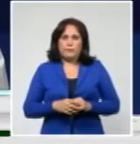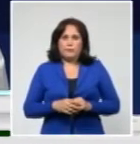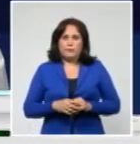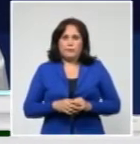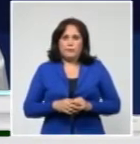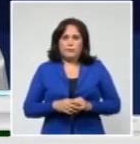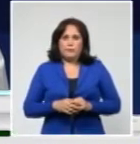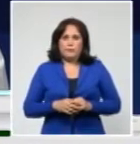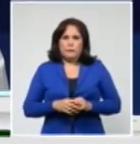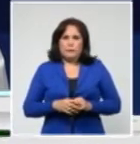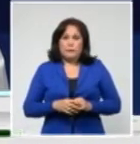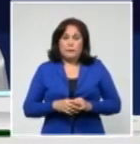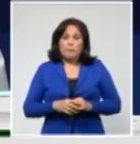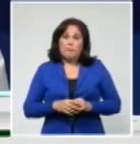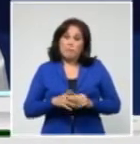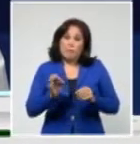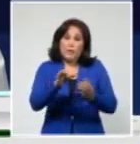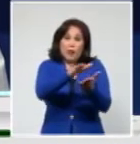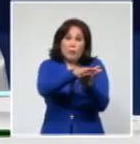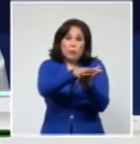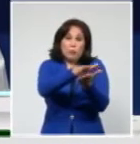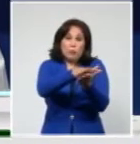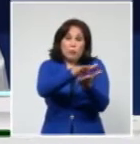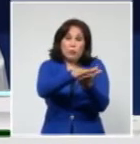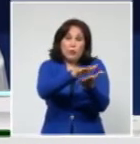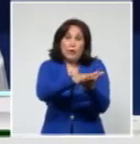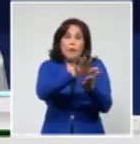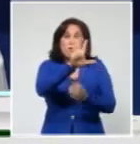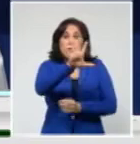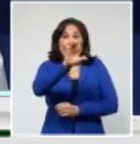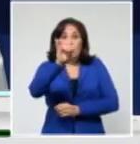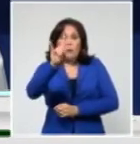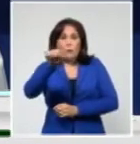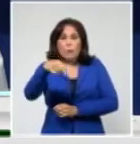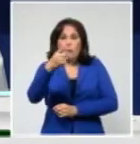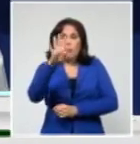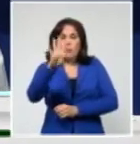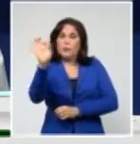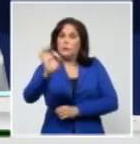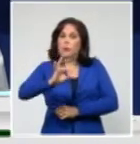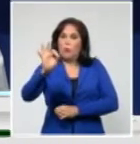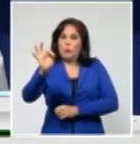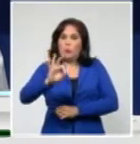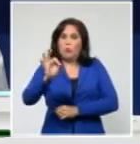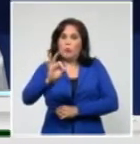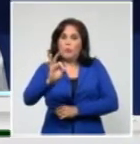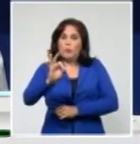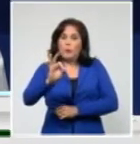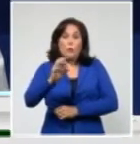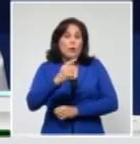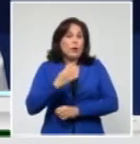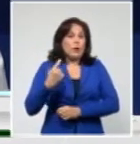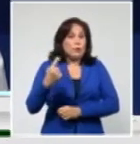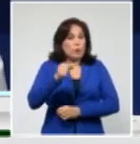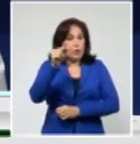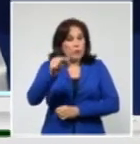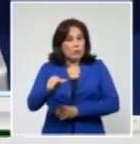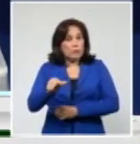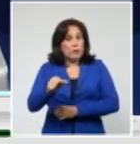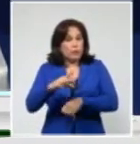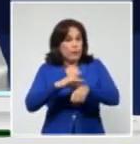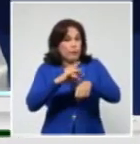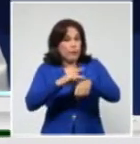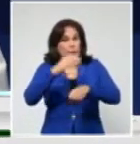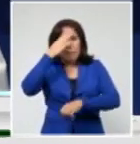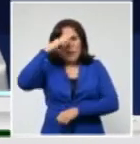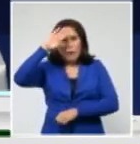from hospital. Meanwhile, 25 people to have tested positive for the virus yesterday are